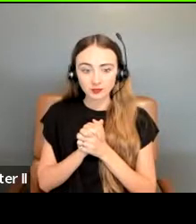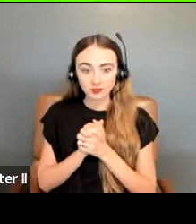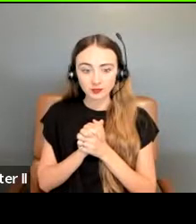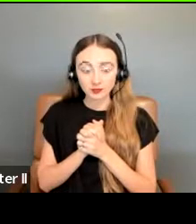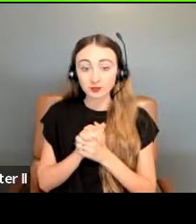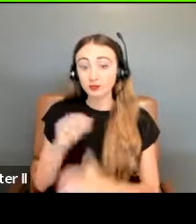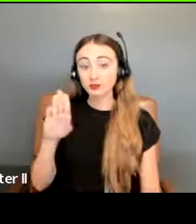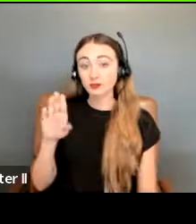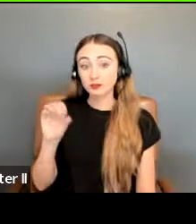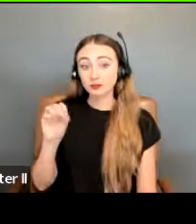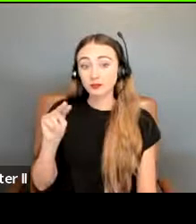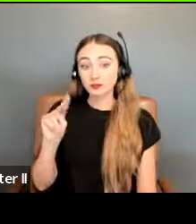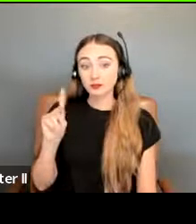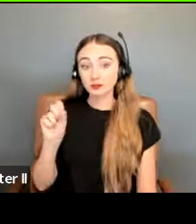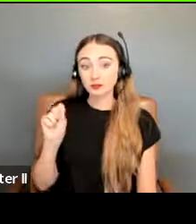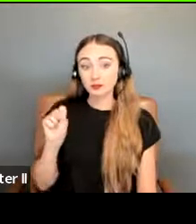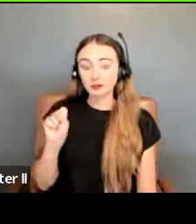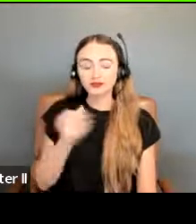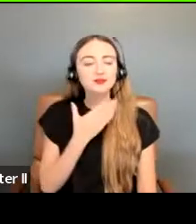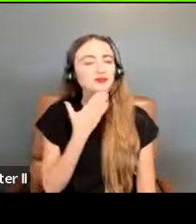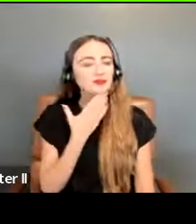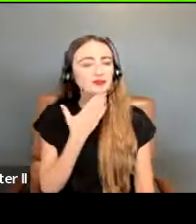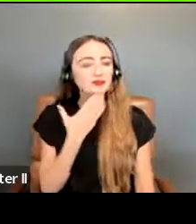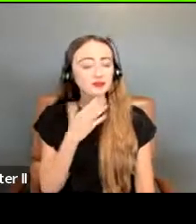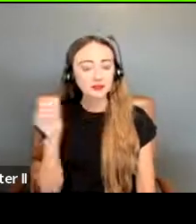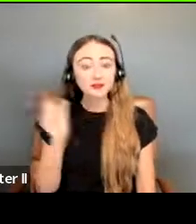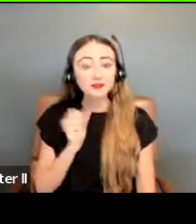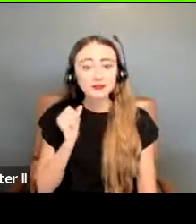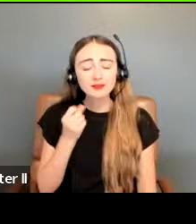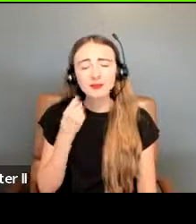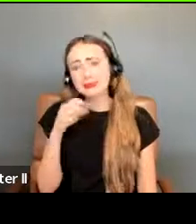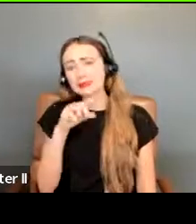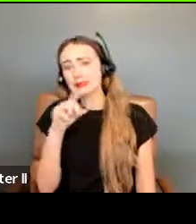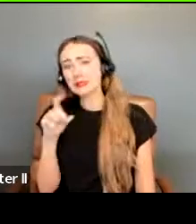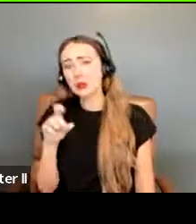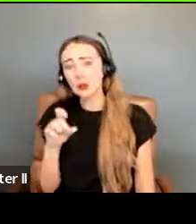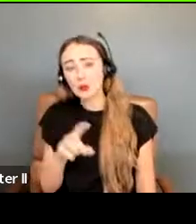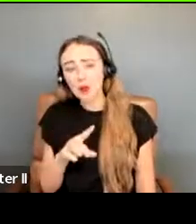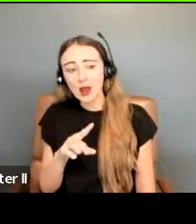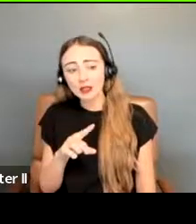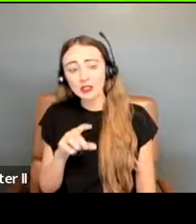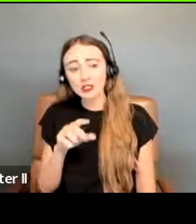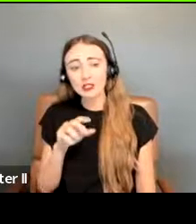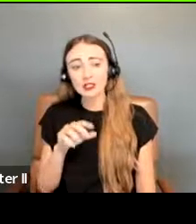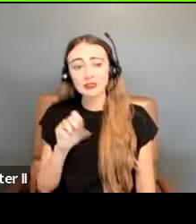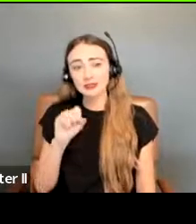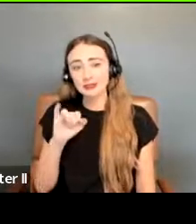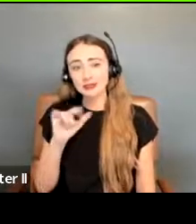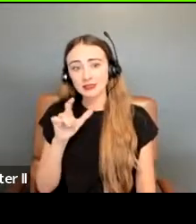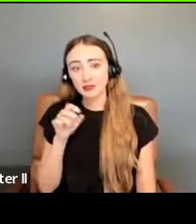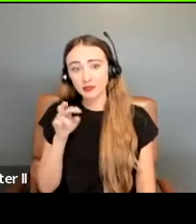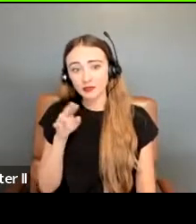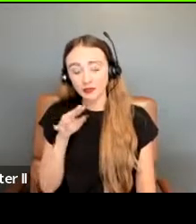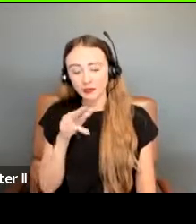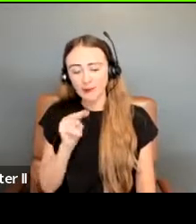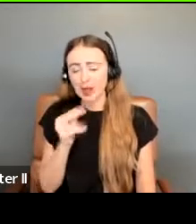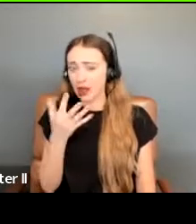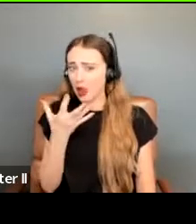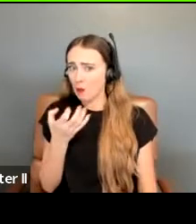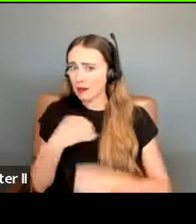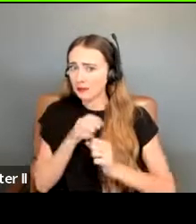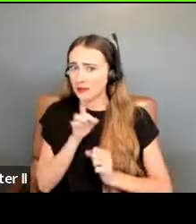Councilmember Bonds. Thank you very much. And a question to Councilmember Silverman. I want to make sure that I